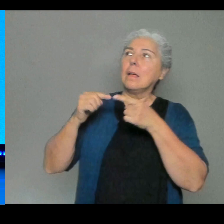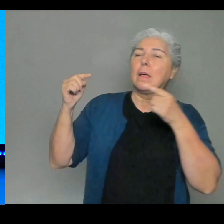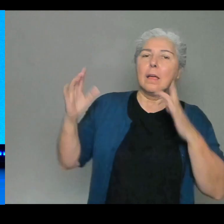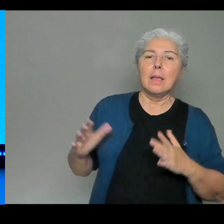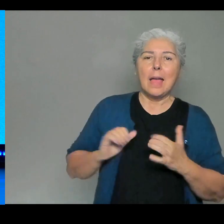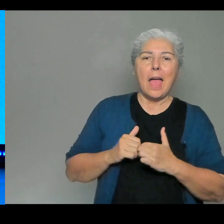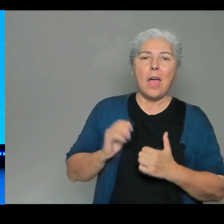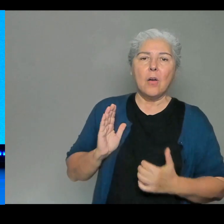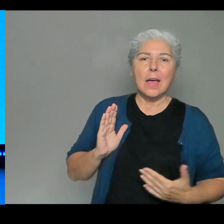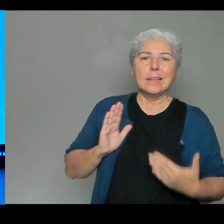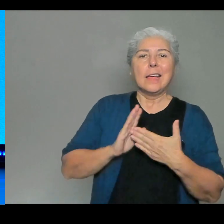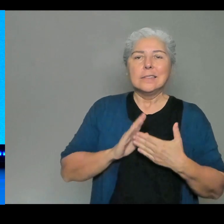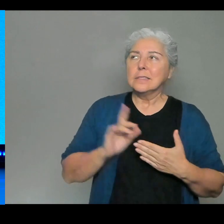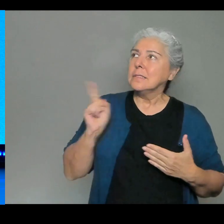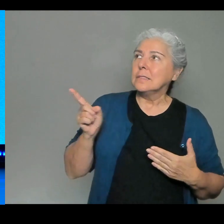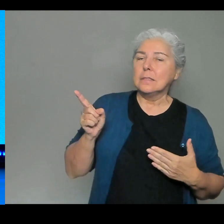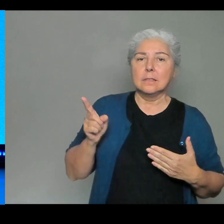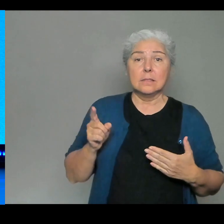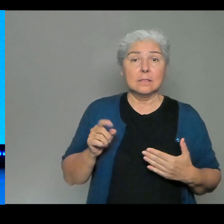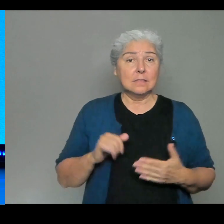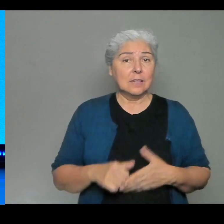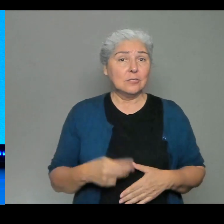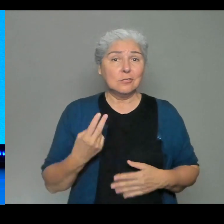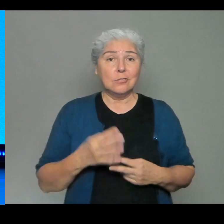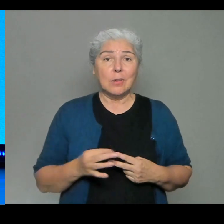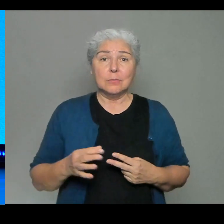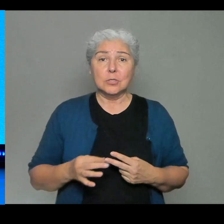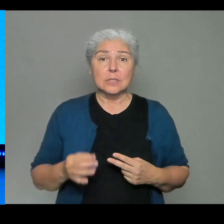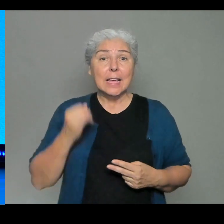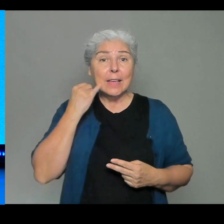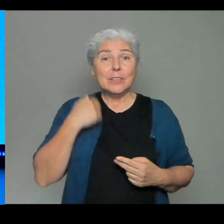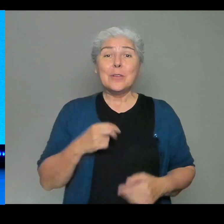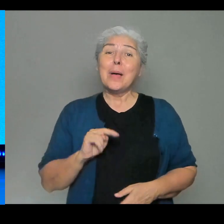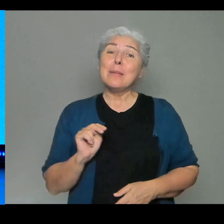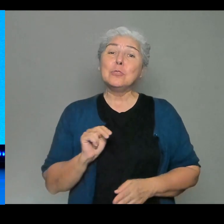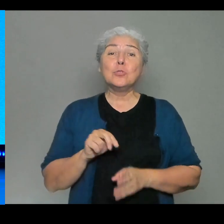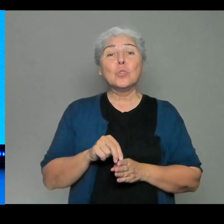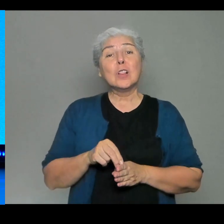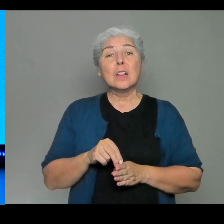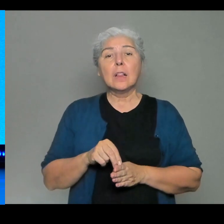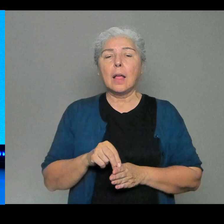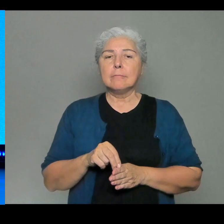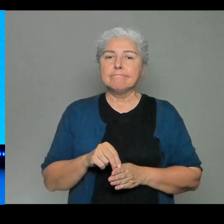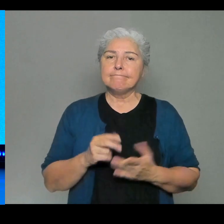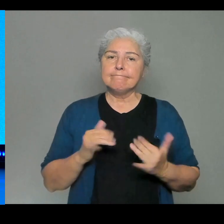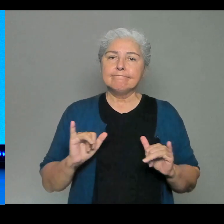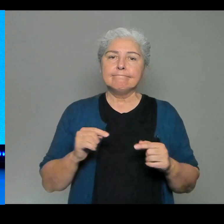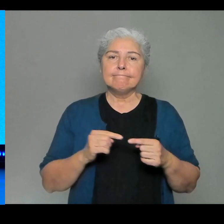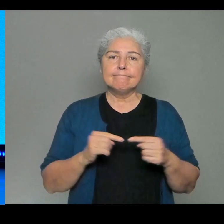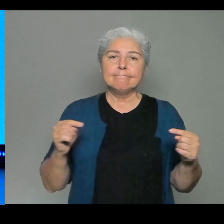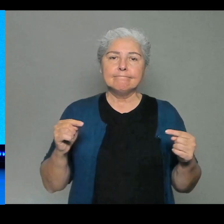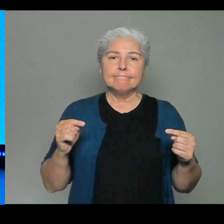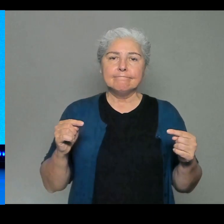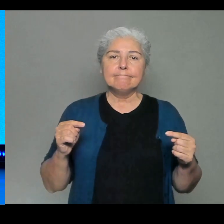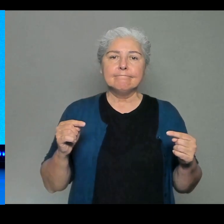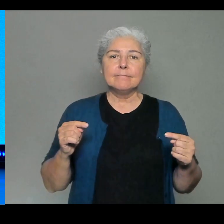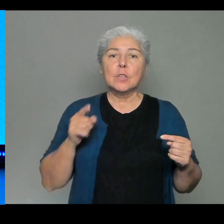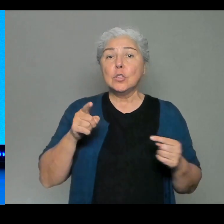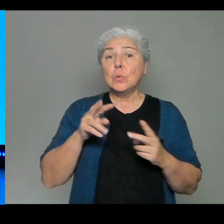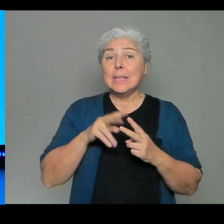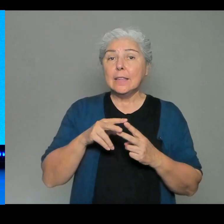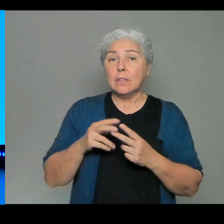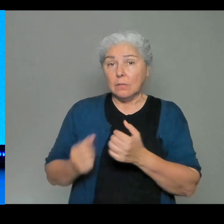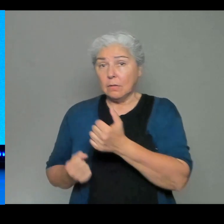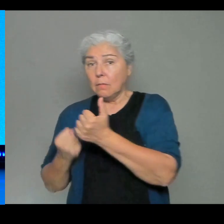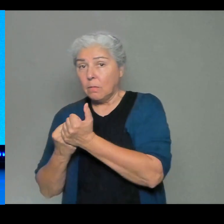or God's enemy by opposing him. That's it. Those are the only two options. And if you say I'm gonna be neutral, that means you're God's enemy. You're either